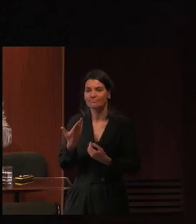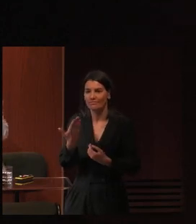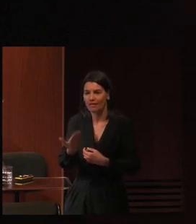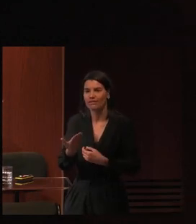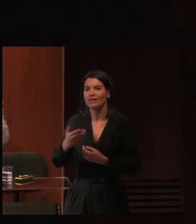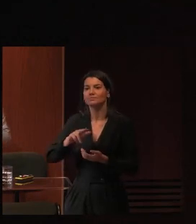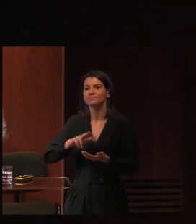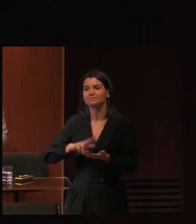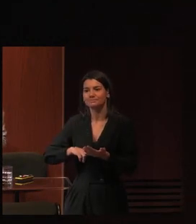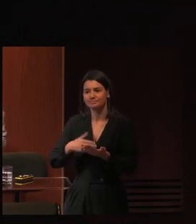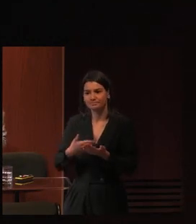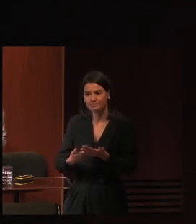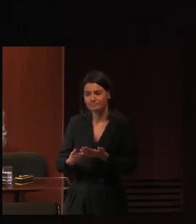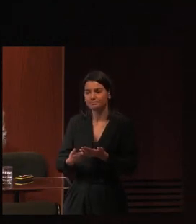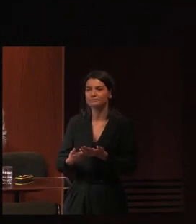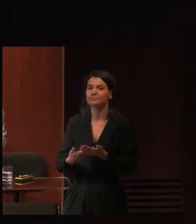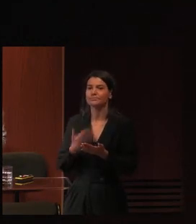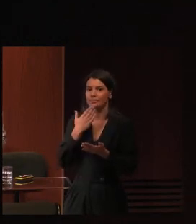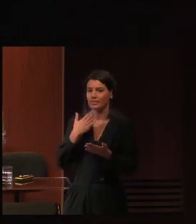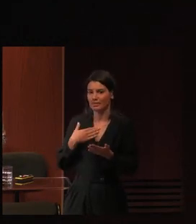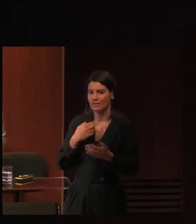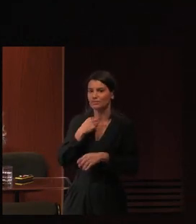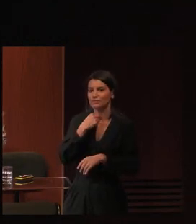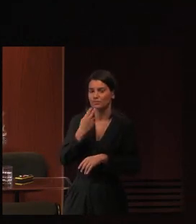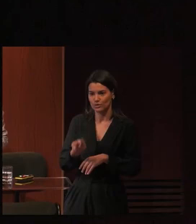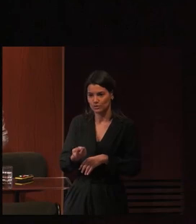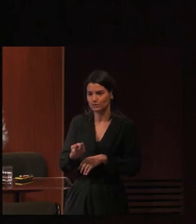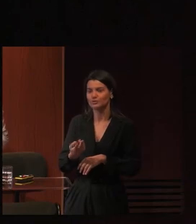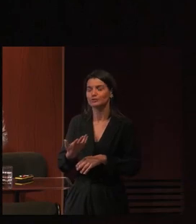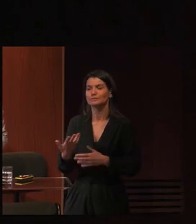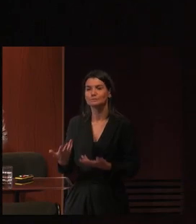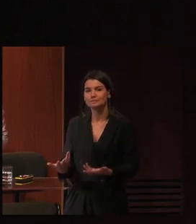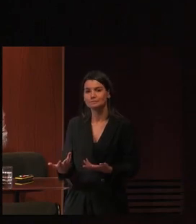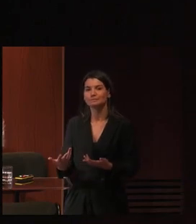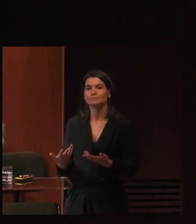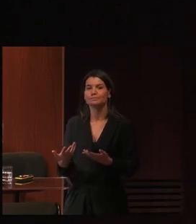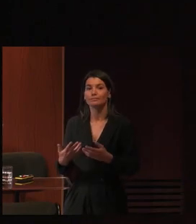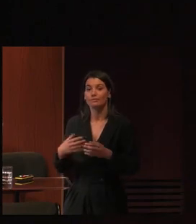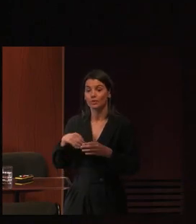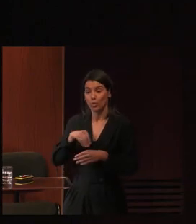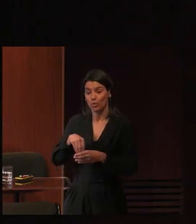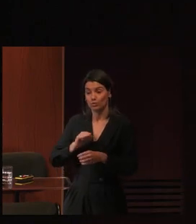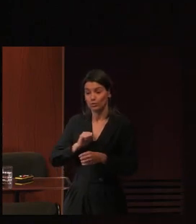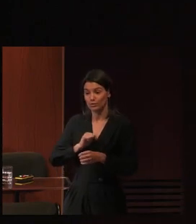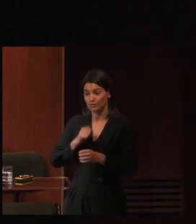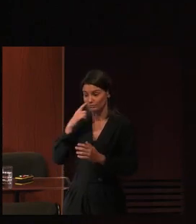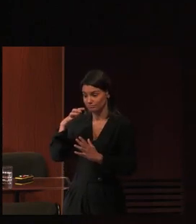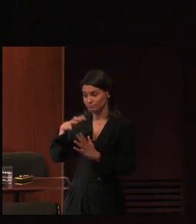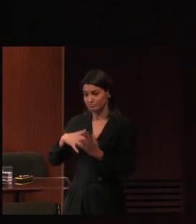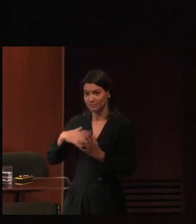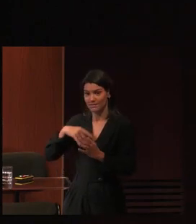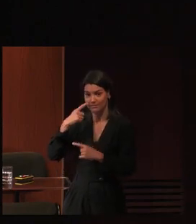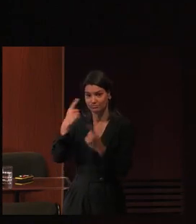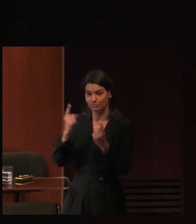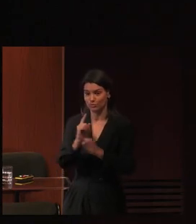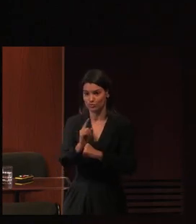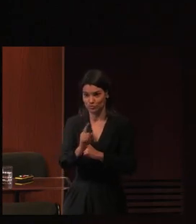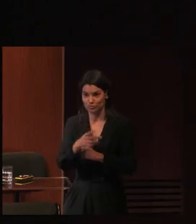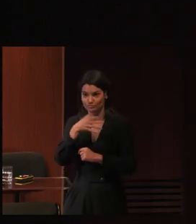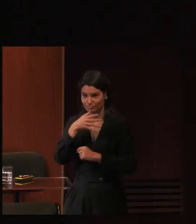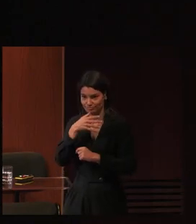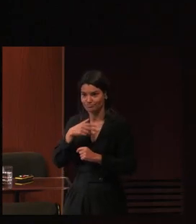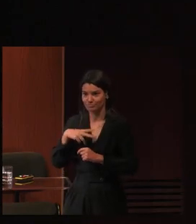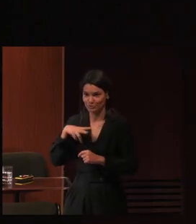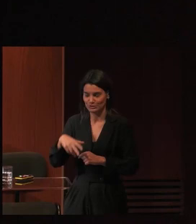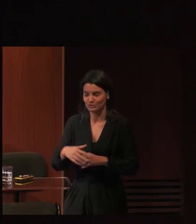my voice to you and give the content what I wanted to present to you. First of all, I would like to thank